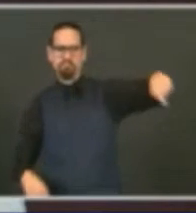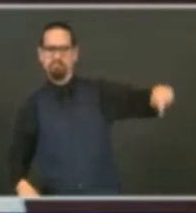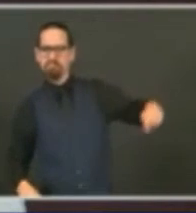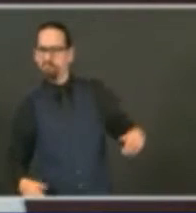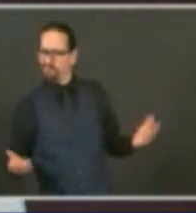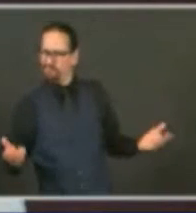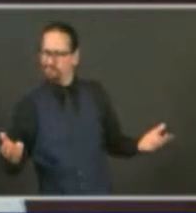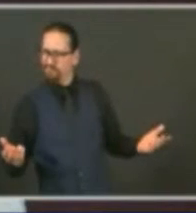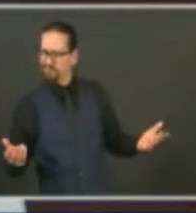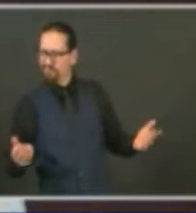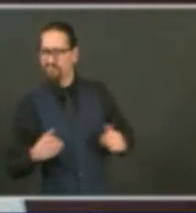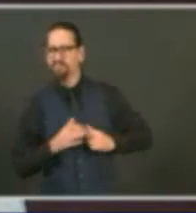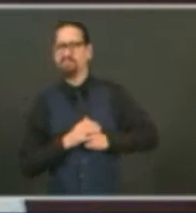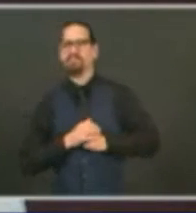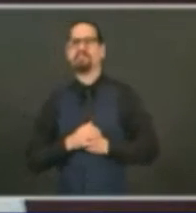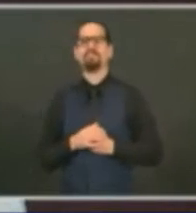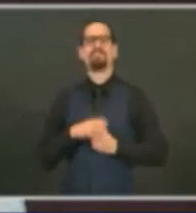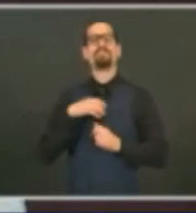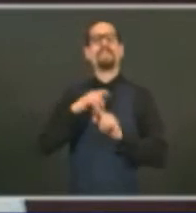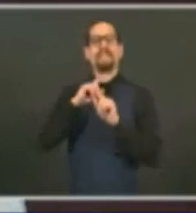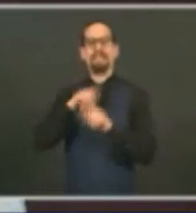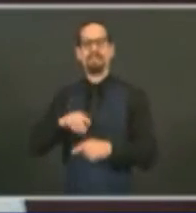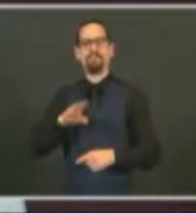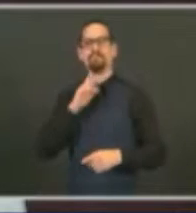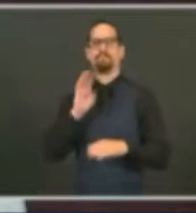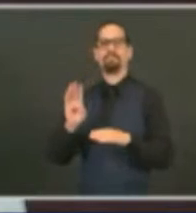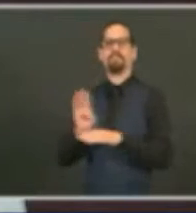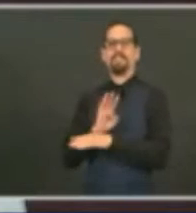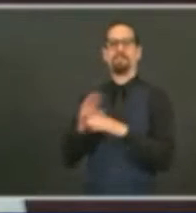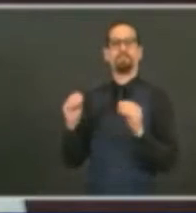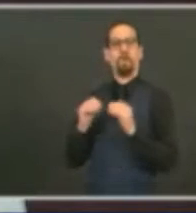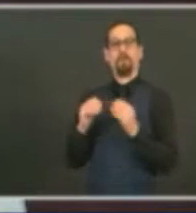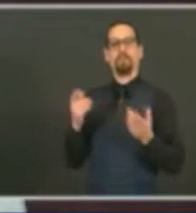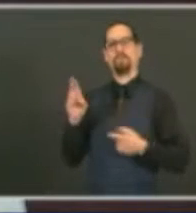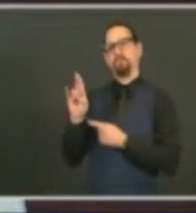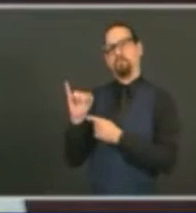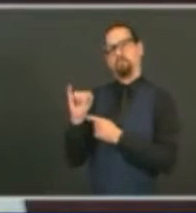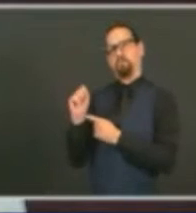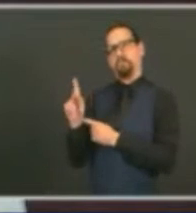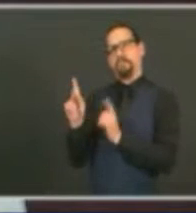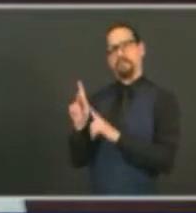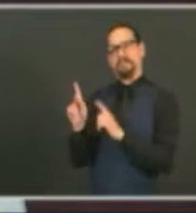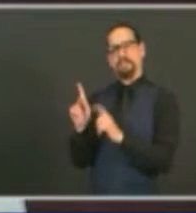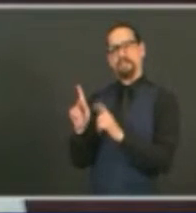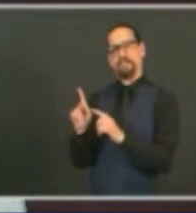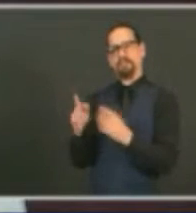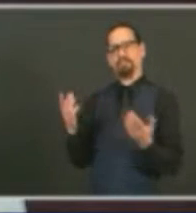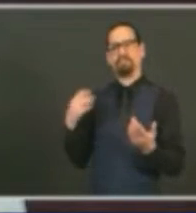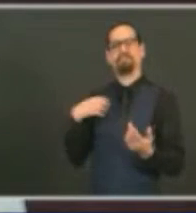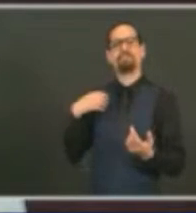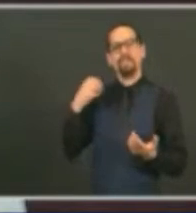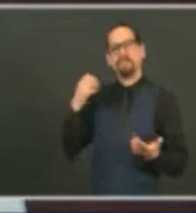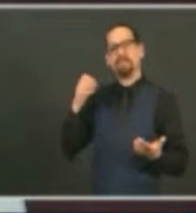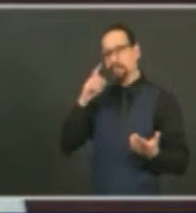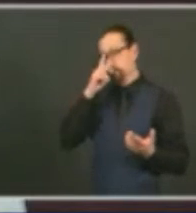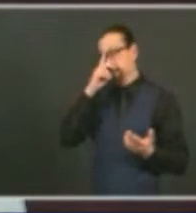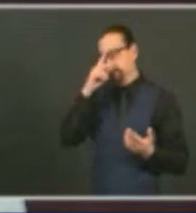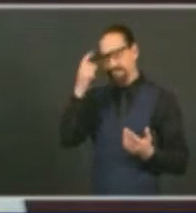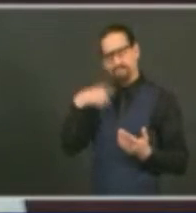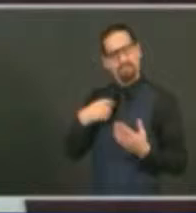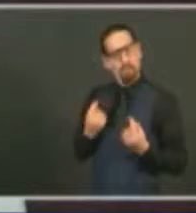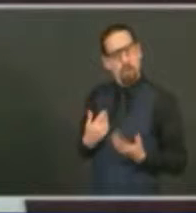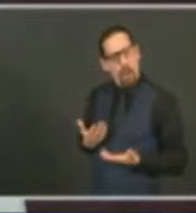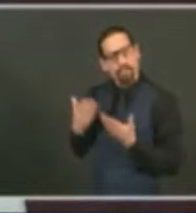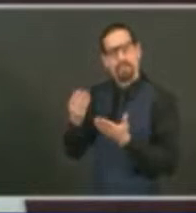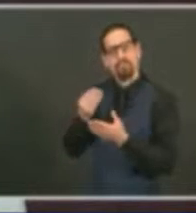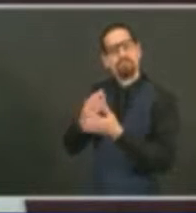the business might be at greater risk if there weren't compensation, but there is compensation being offered for the revenue lost. Therefore,